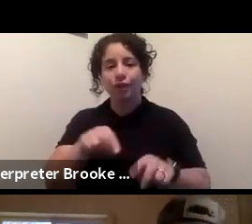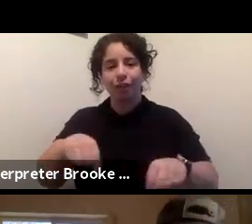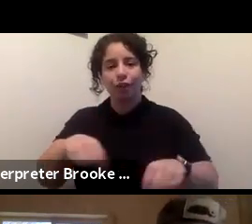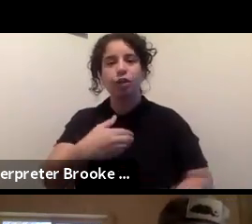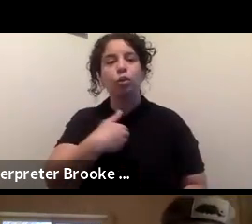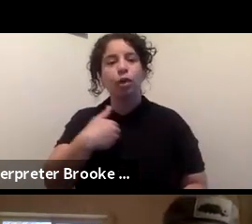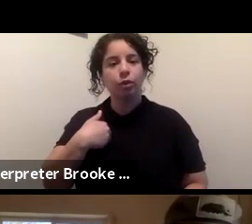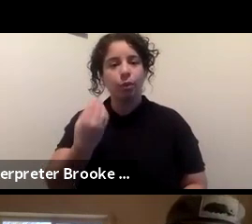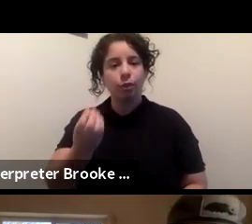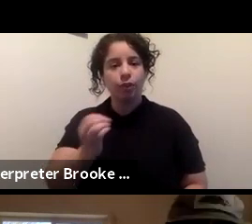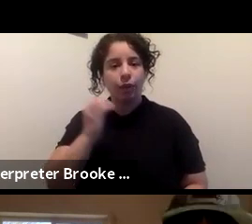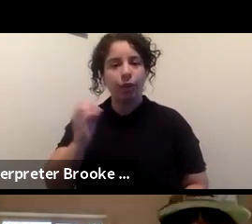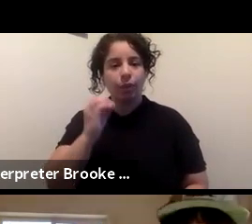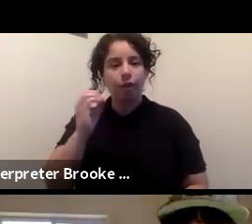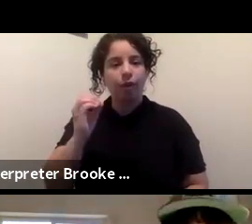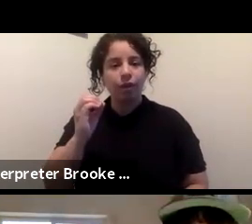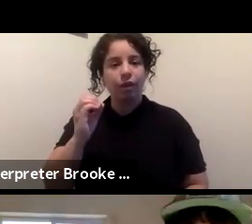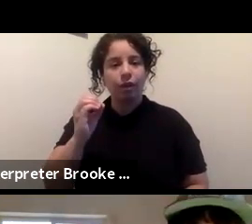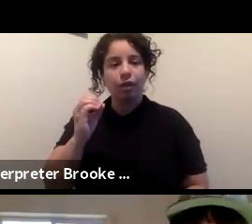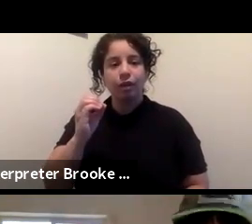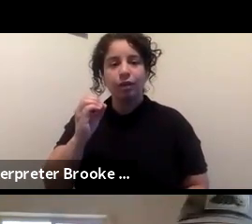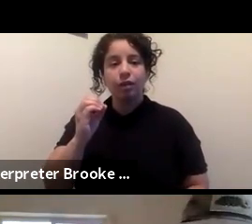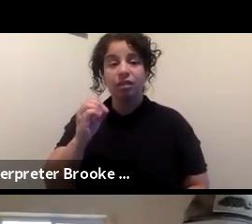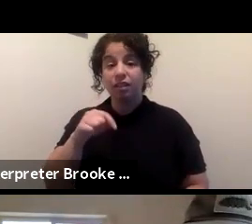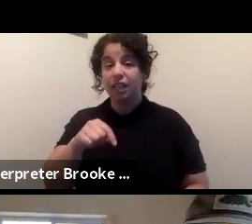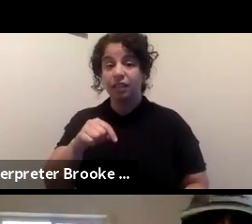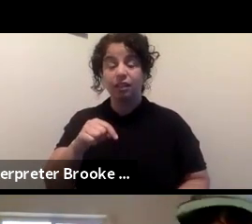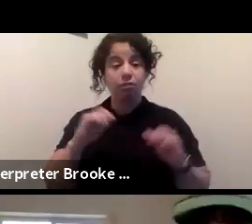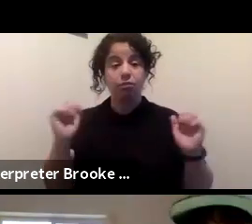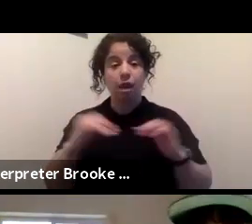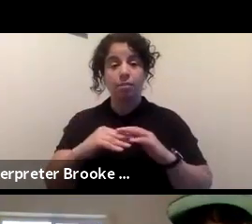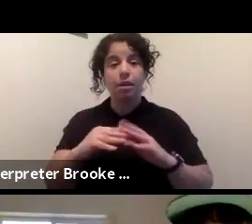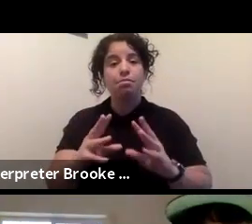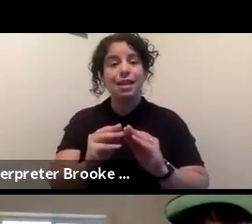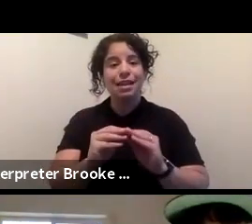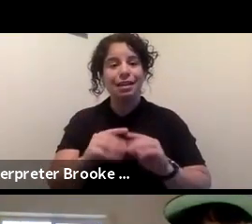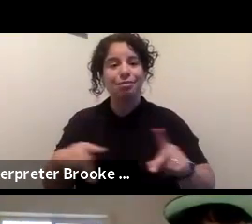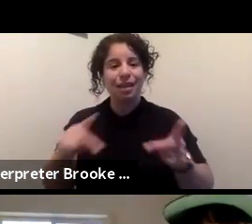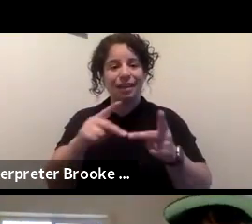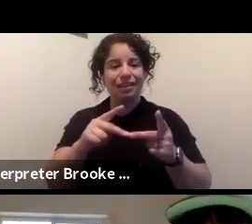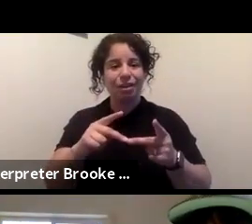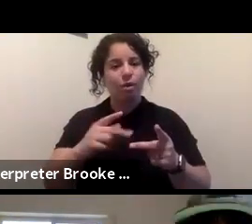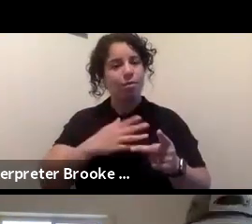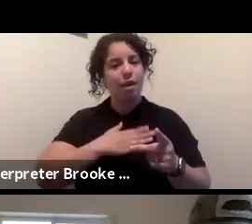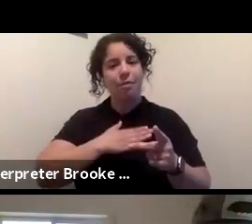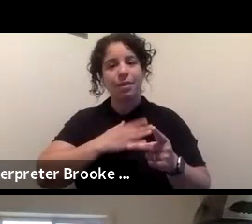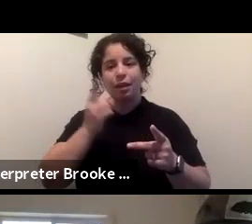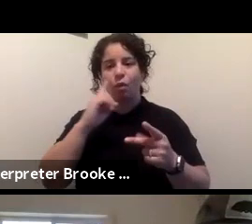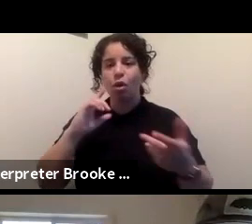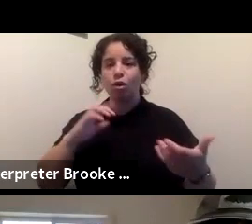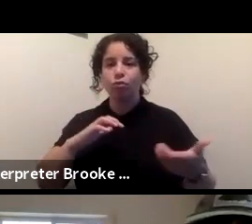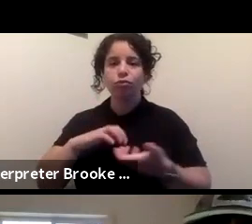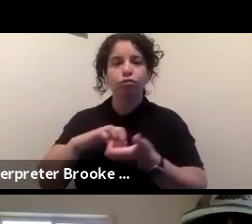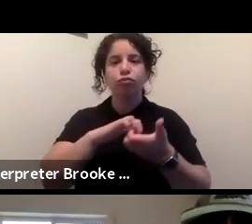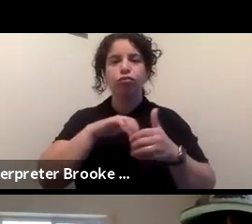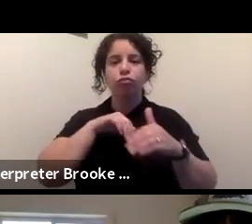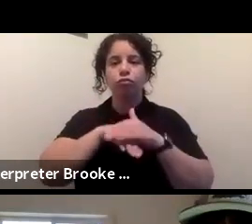Ontario. And it is the meeting place. So I'm really grateful to gather with everyone and meet you all here